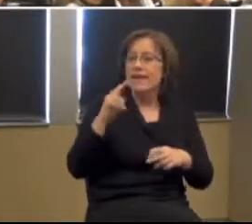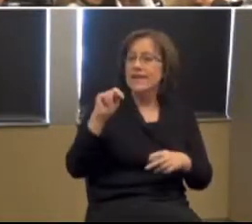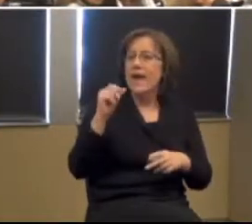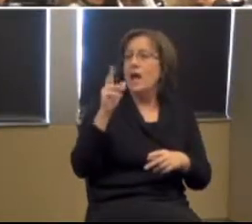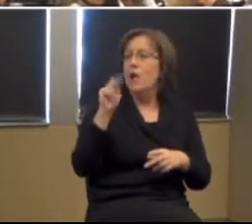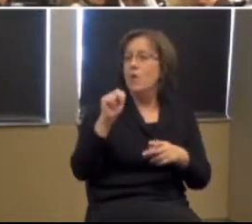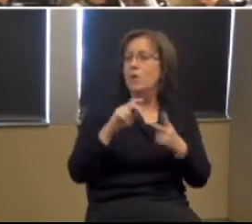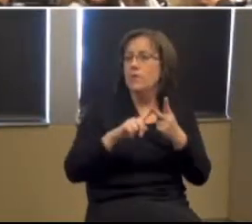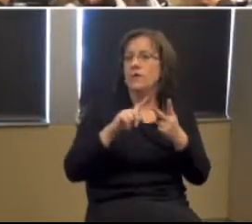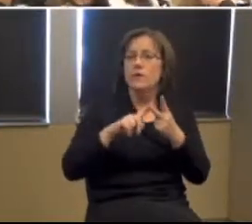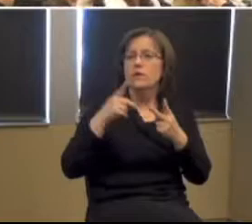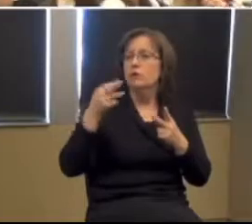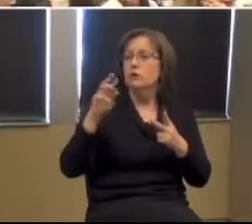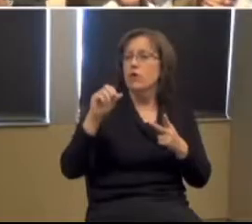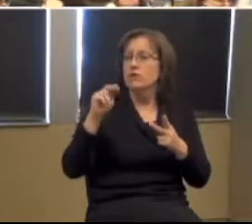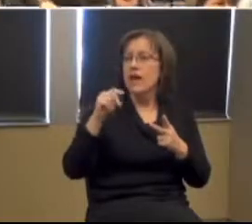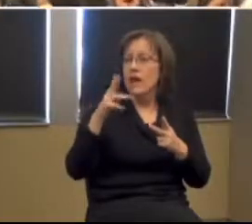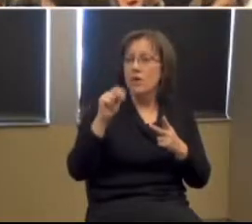Not just a drinking game.